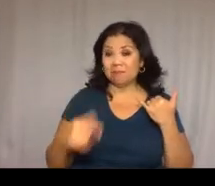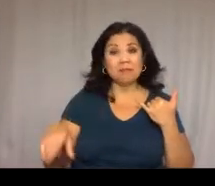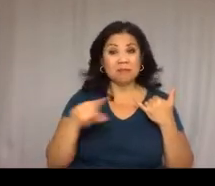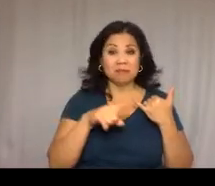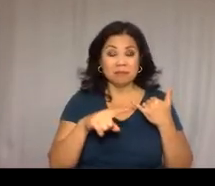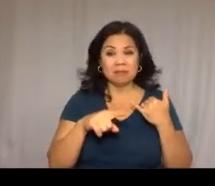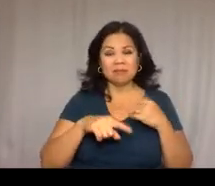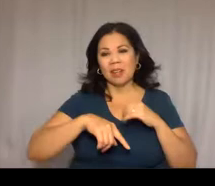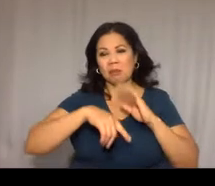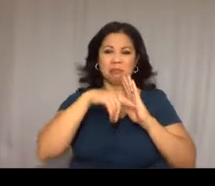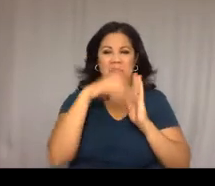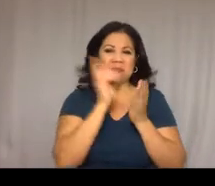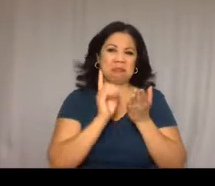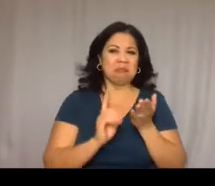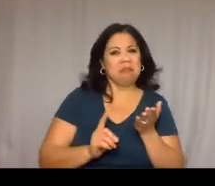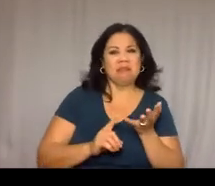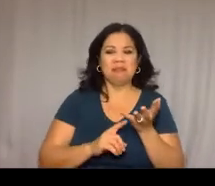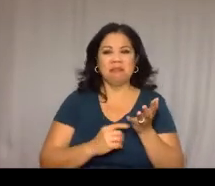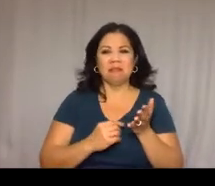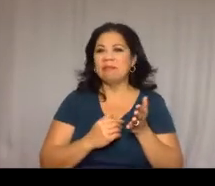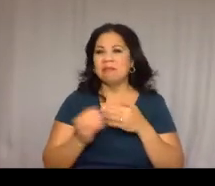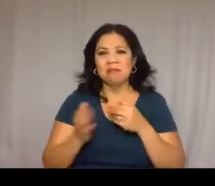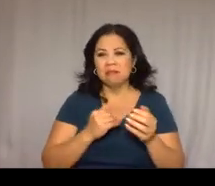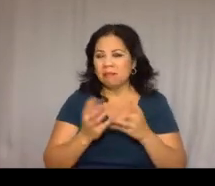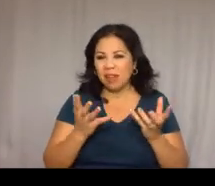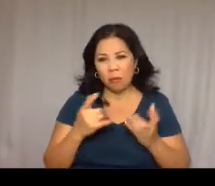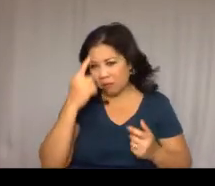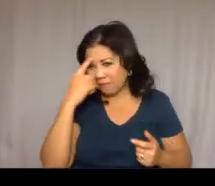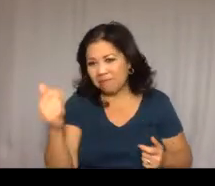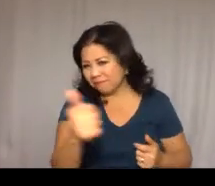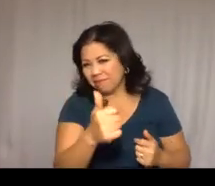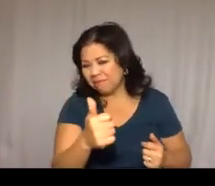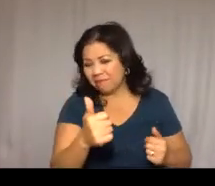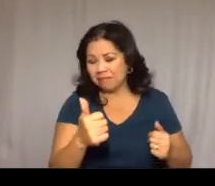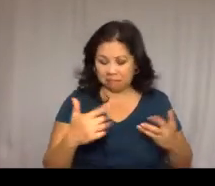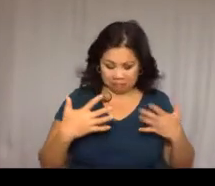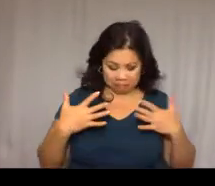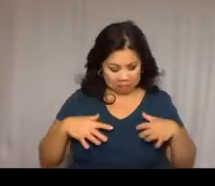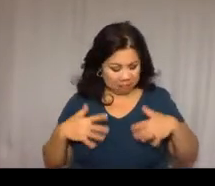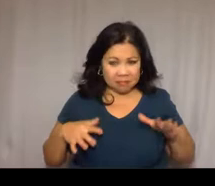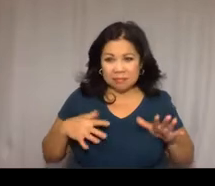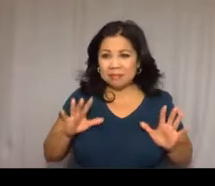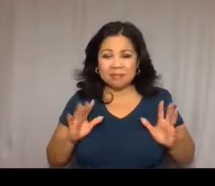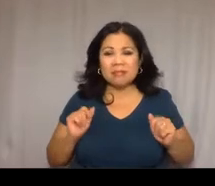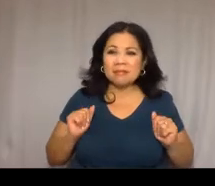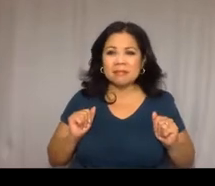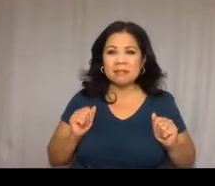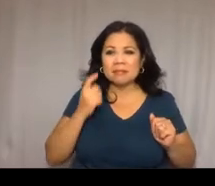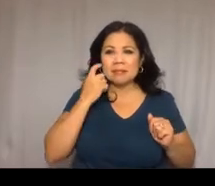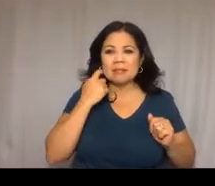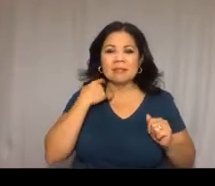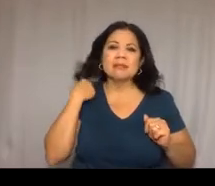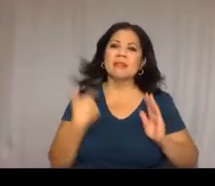to decorate this little character's outfit. So just to show you